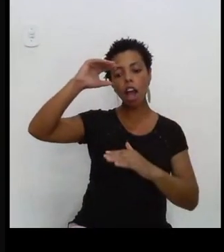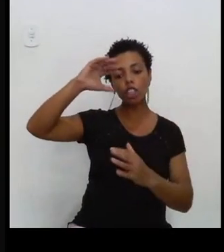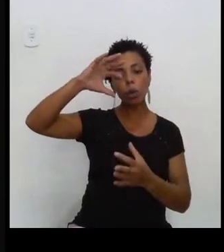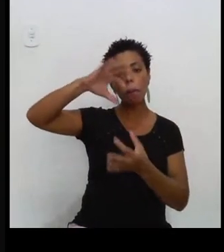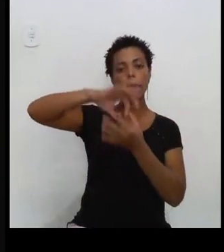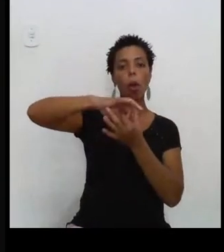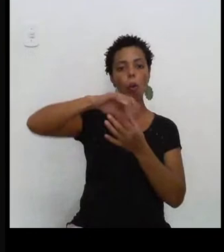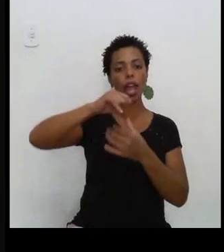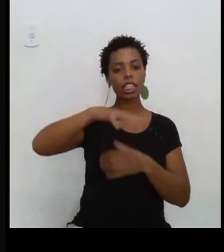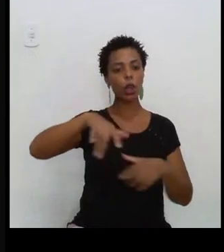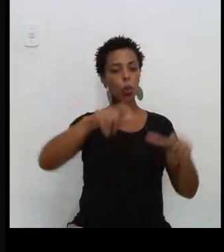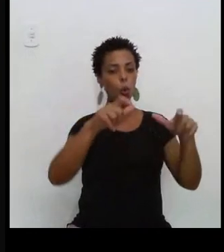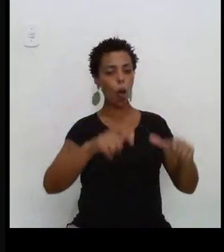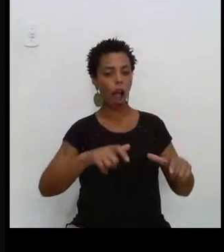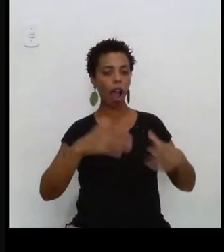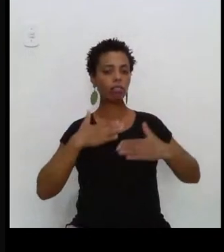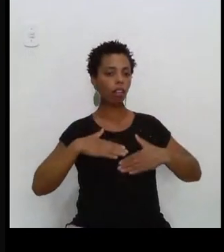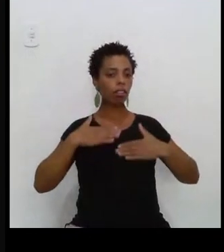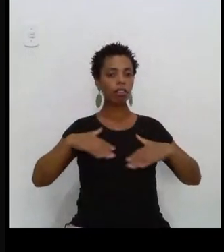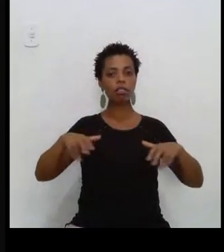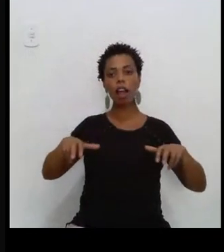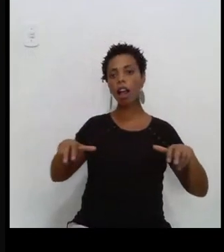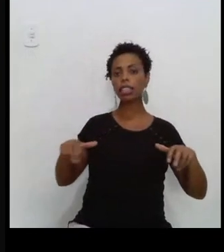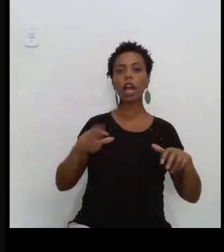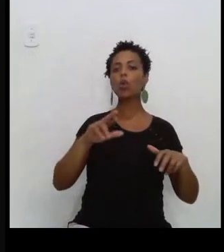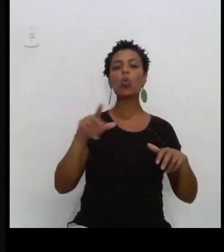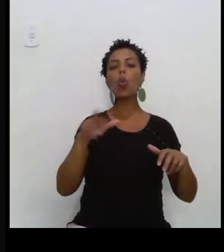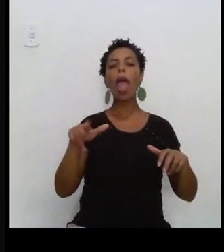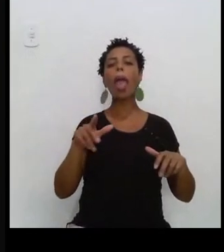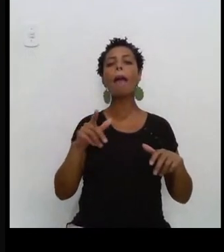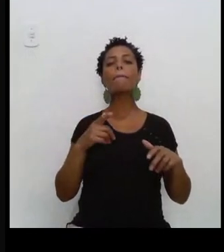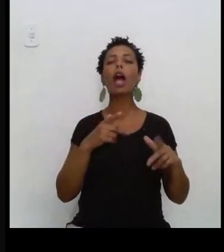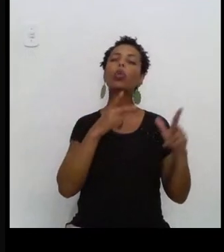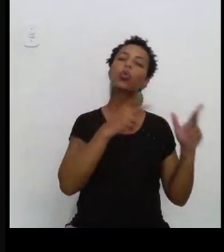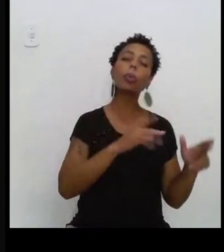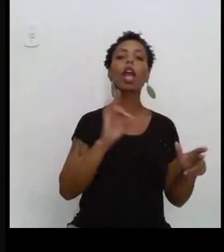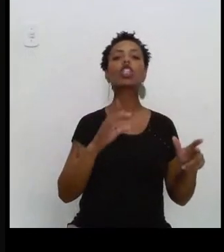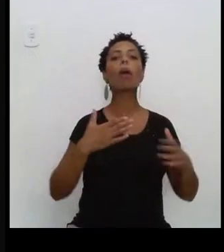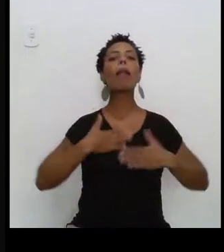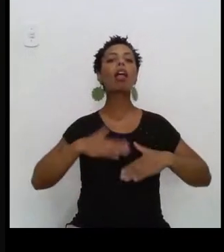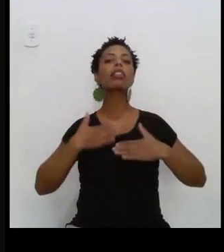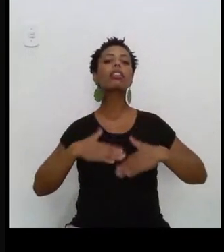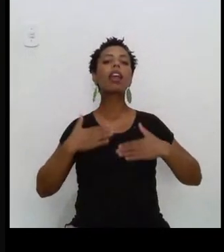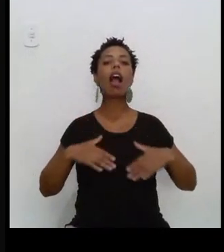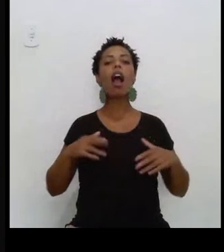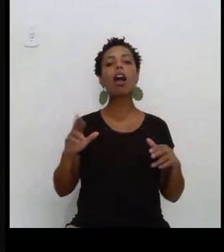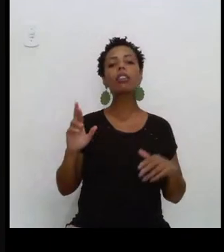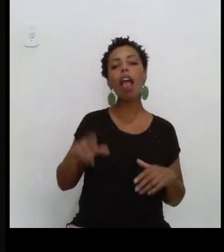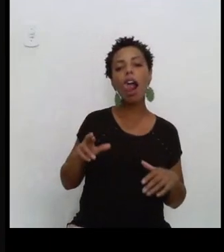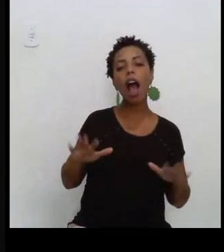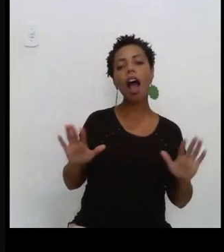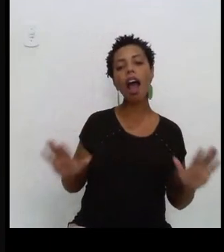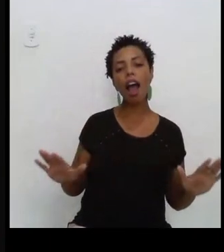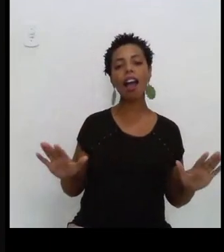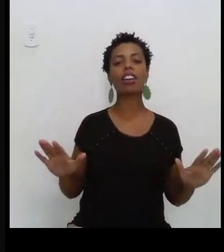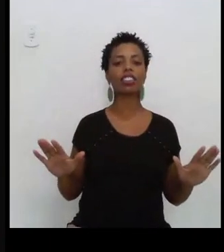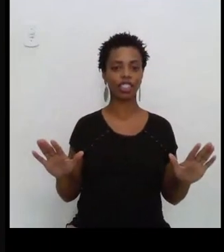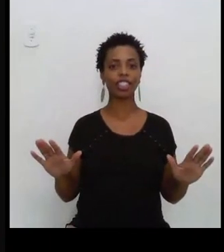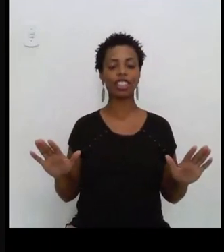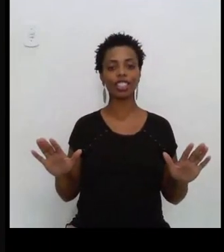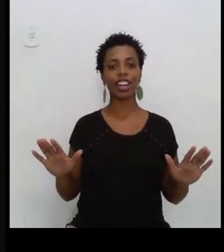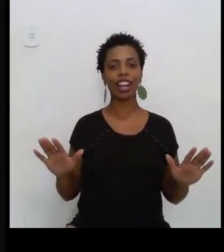Note sem perder o teu like to make this Dream